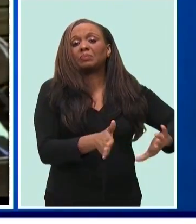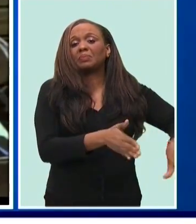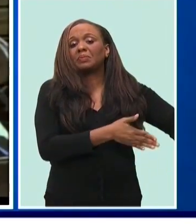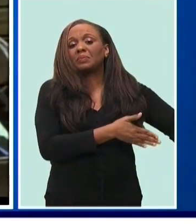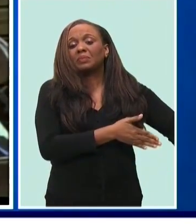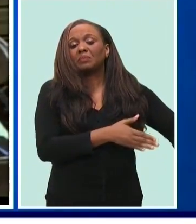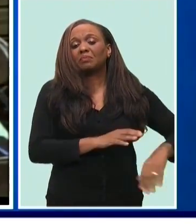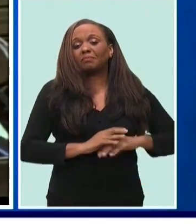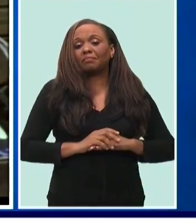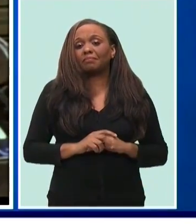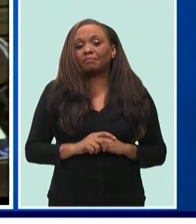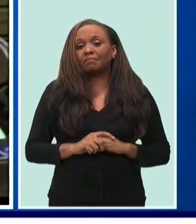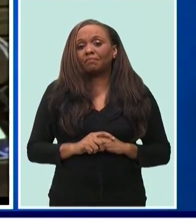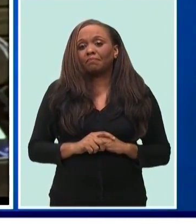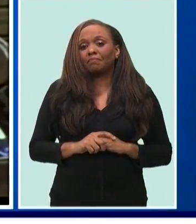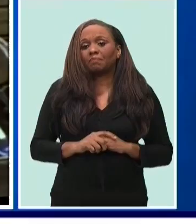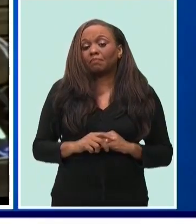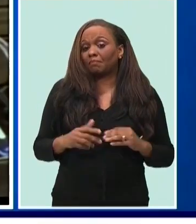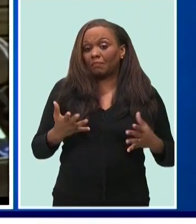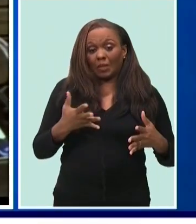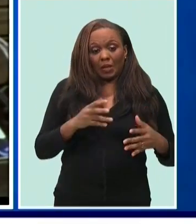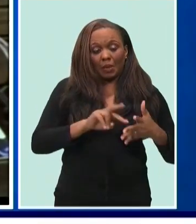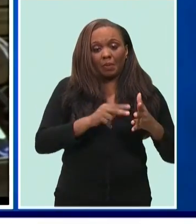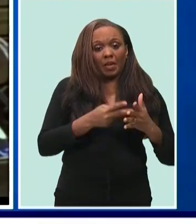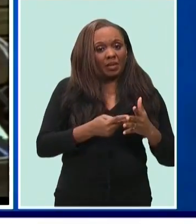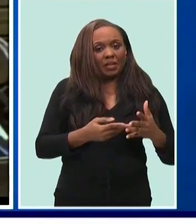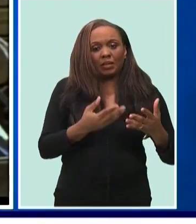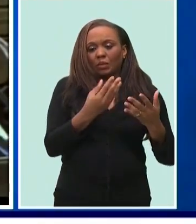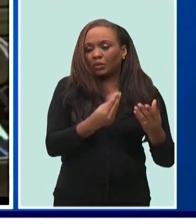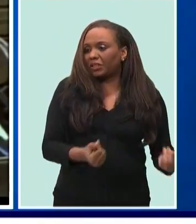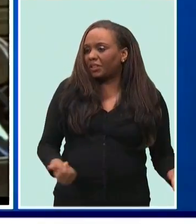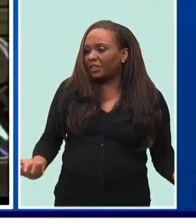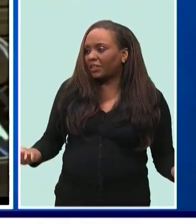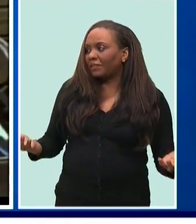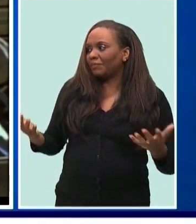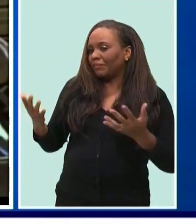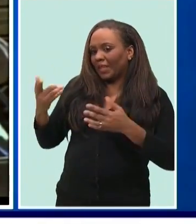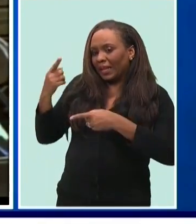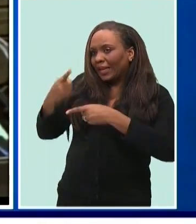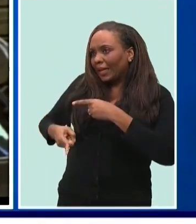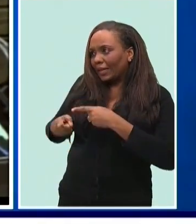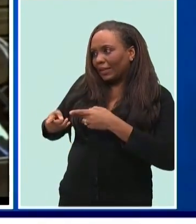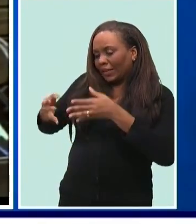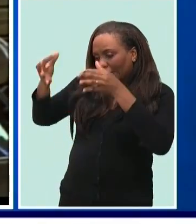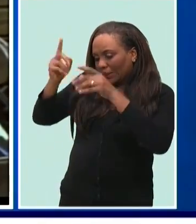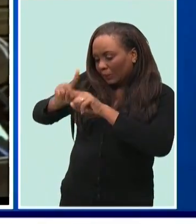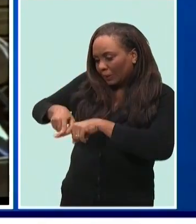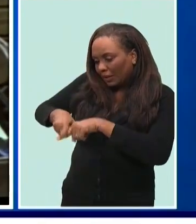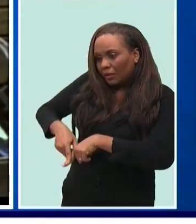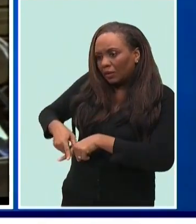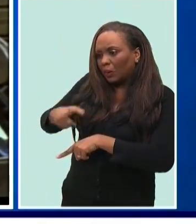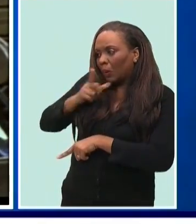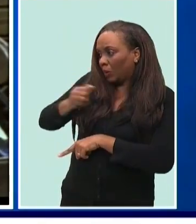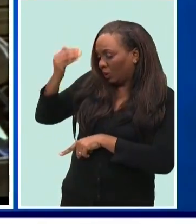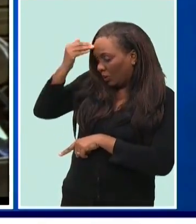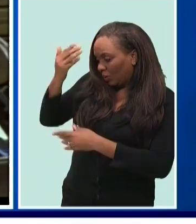investigation or the hand of prosecution. It cannot be, depending on who you know or where